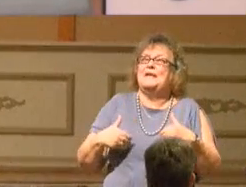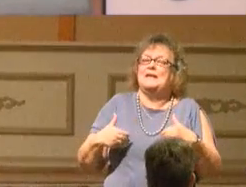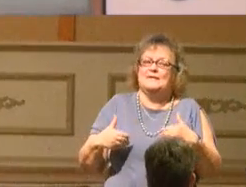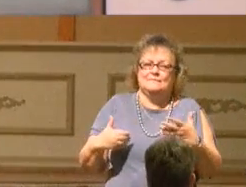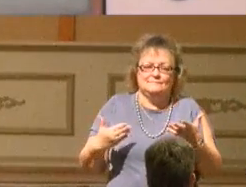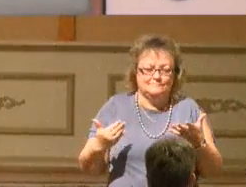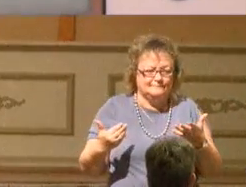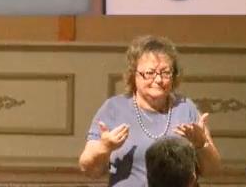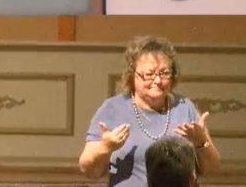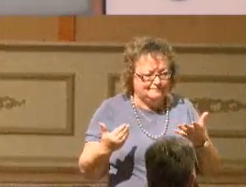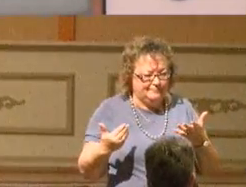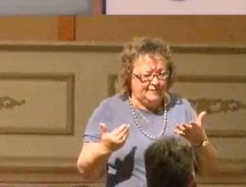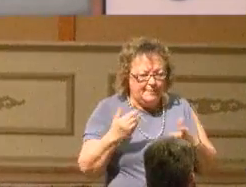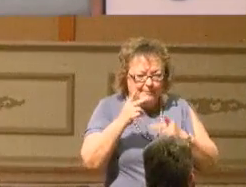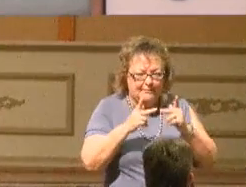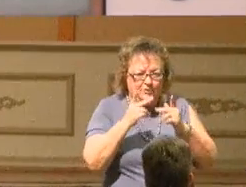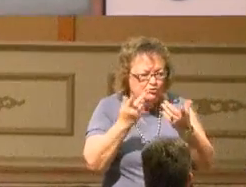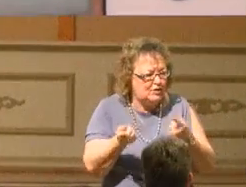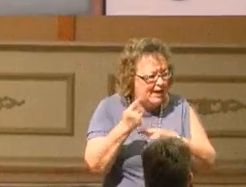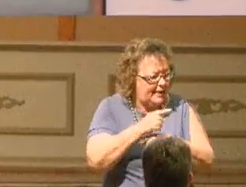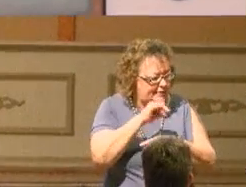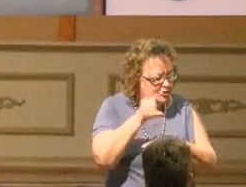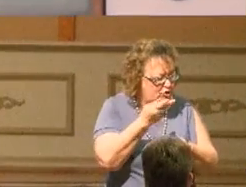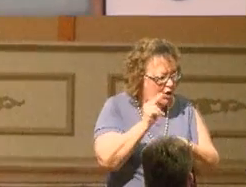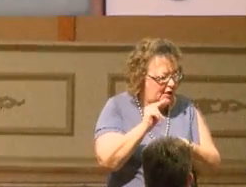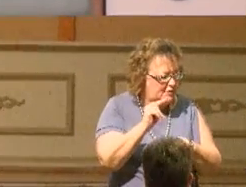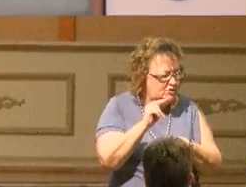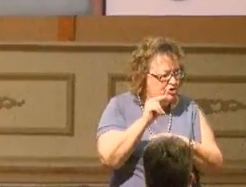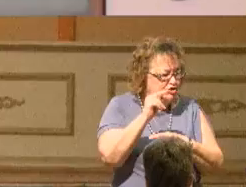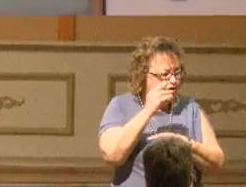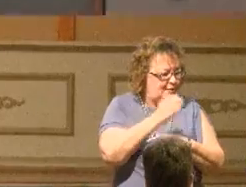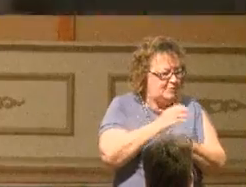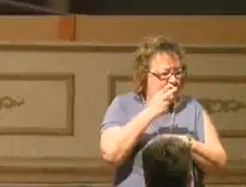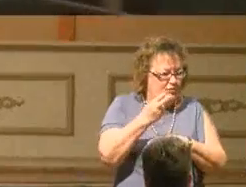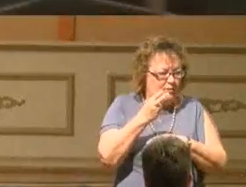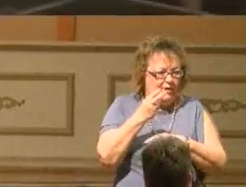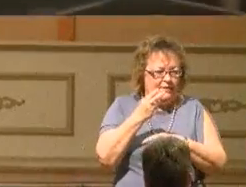There are people today who in John chapter 3 would identify with something.